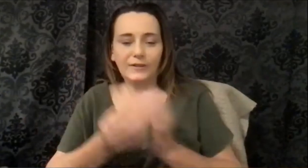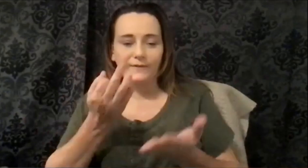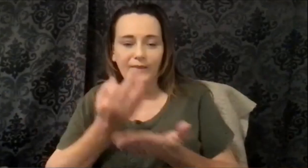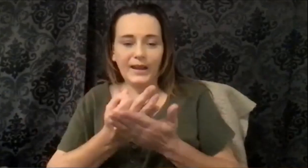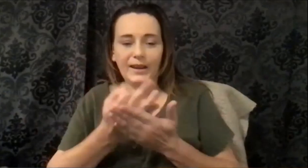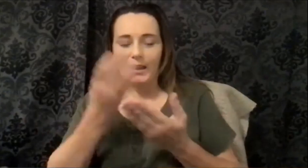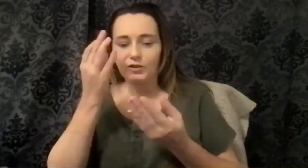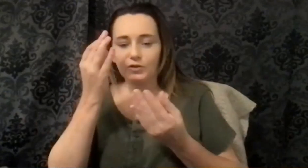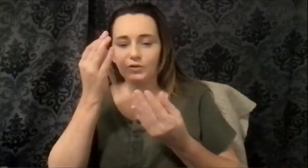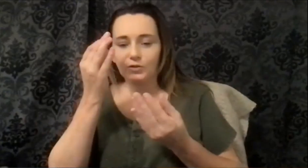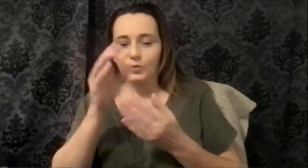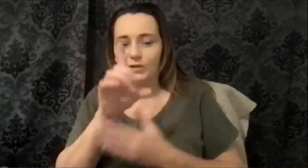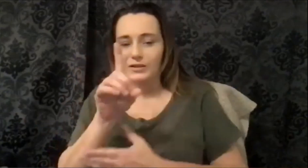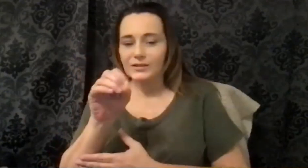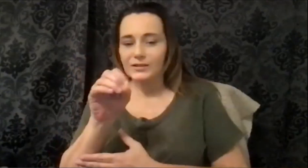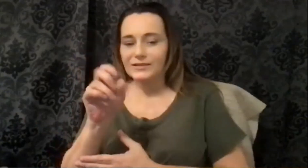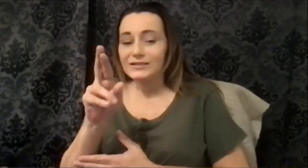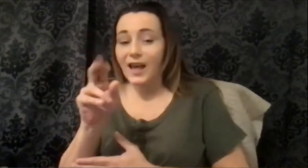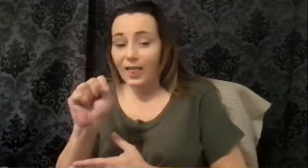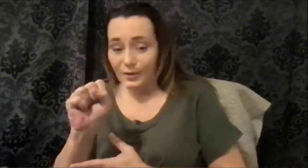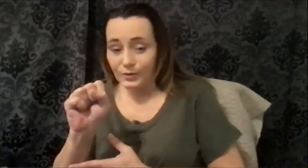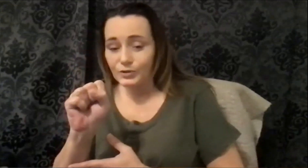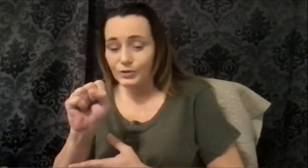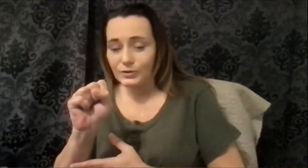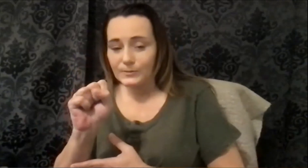into dollars.